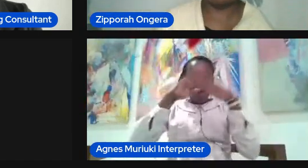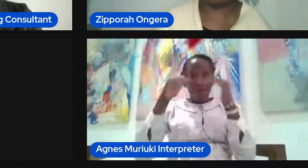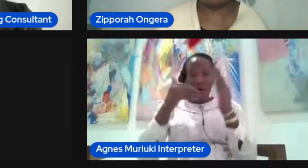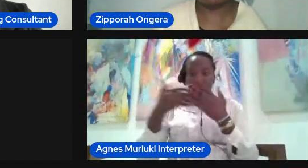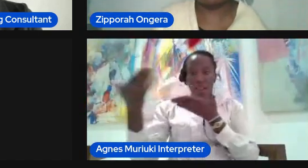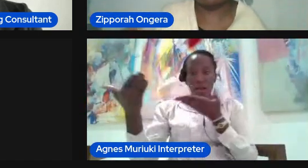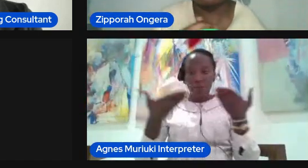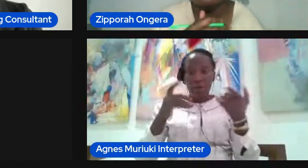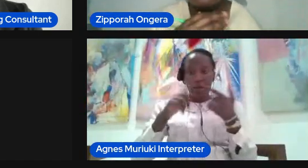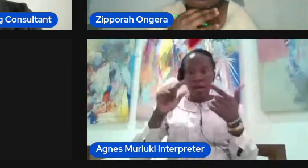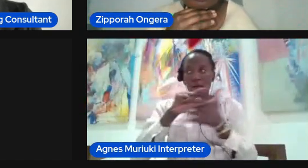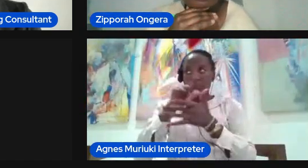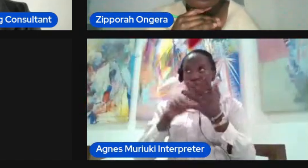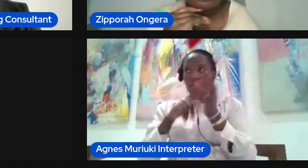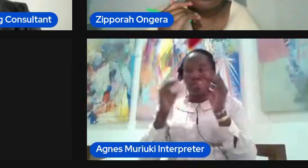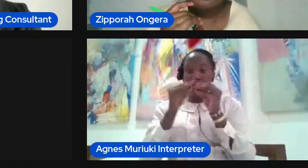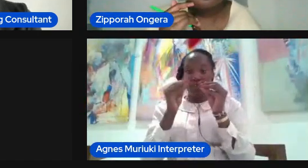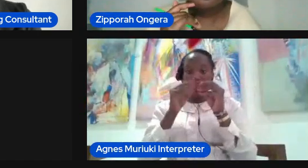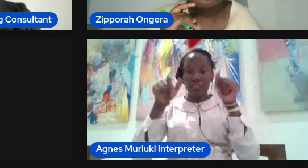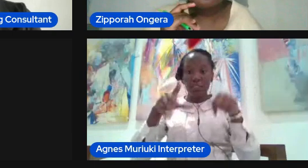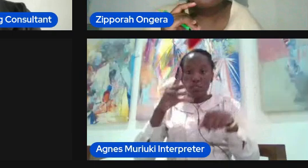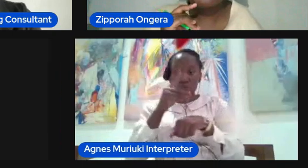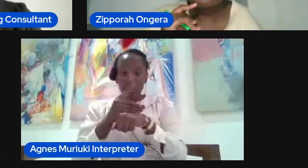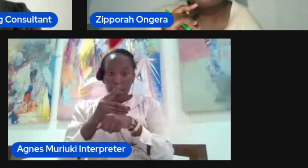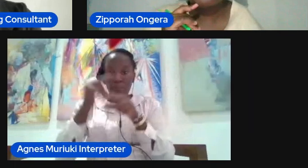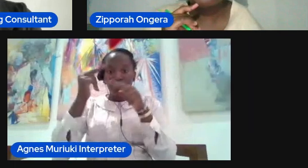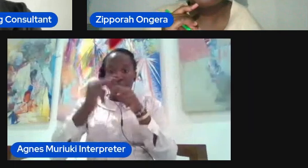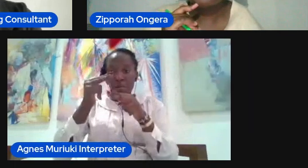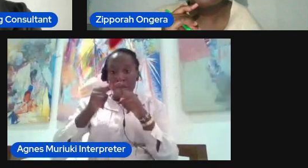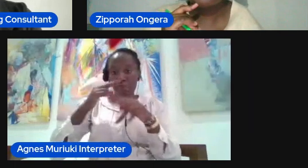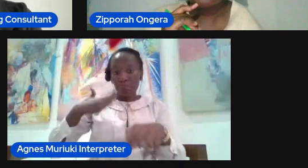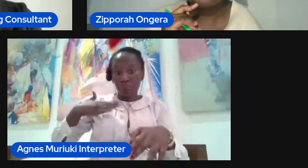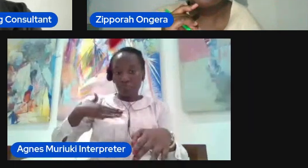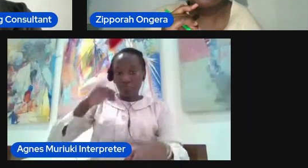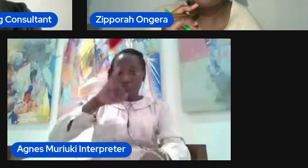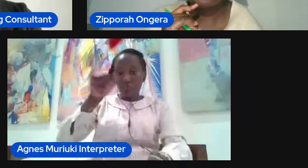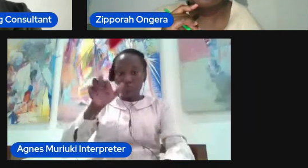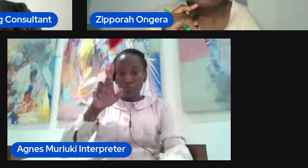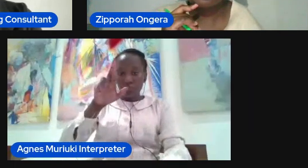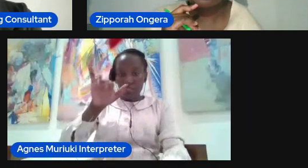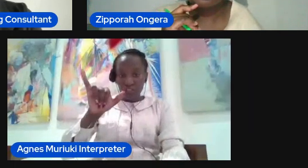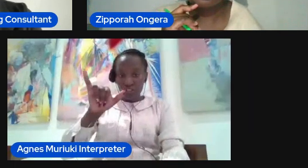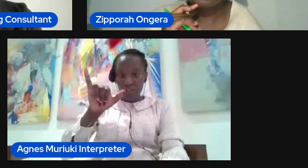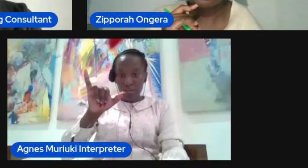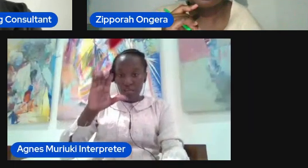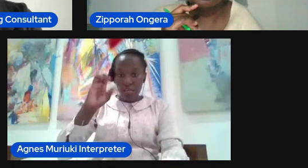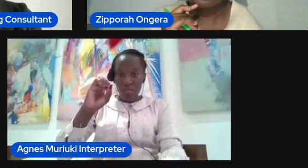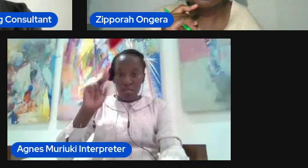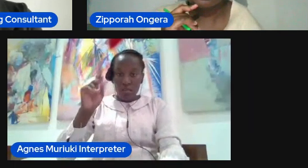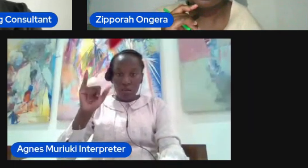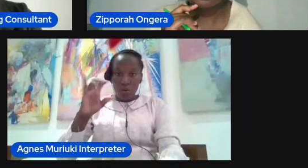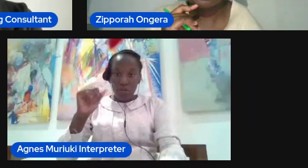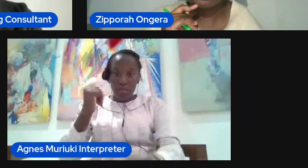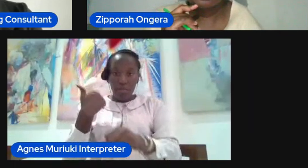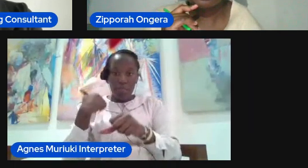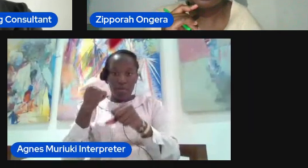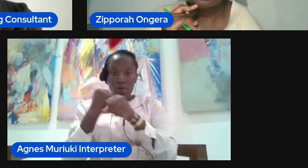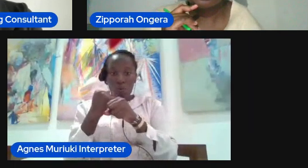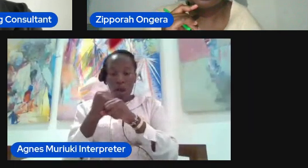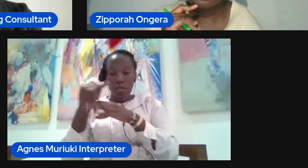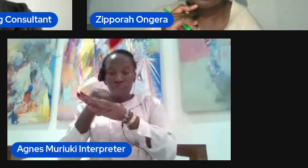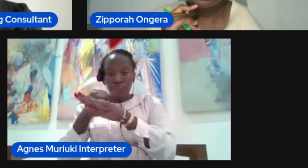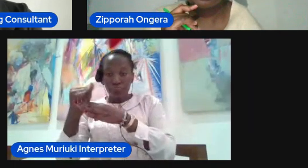today. My name is Jerio Kiki. I'm an intern at the Commonwealth Disabled People's Forum, the East